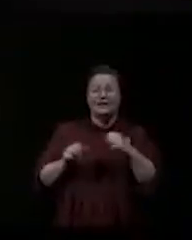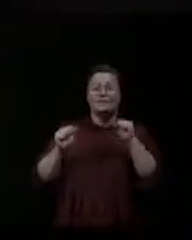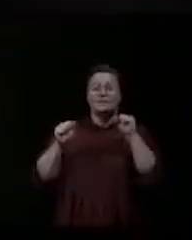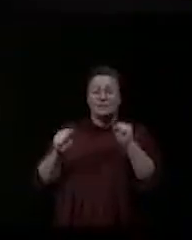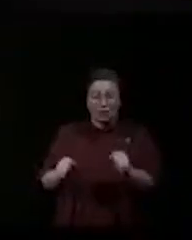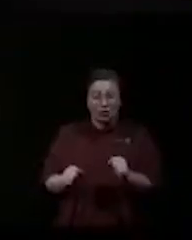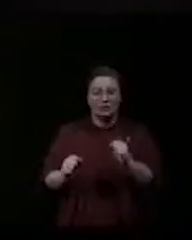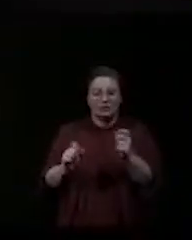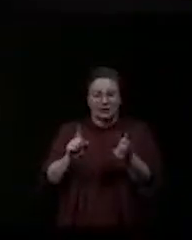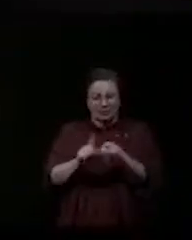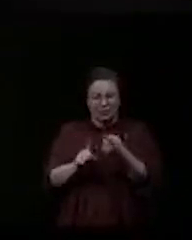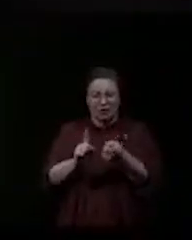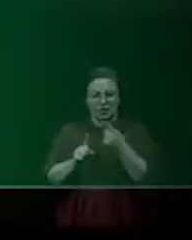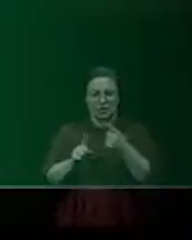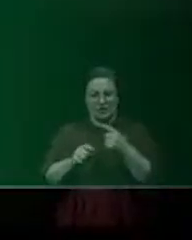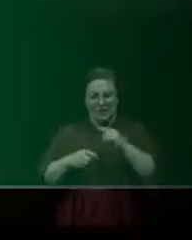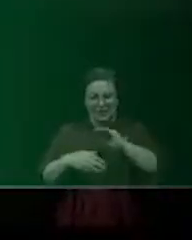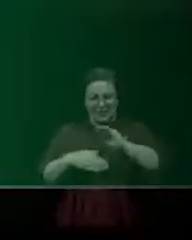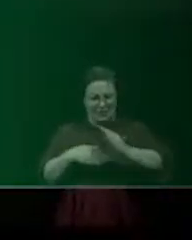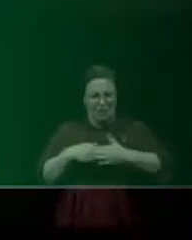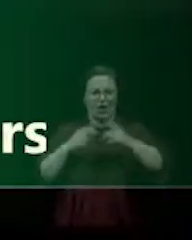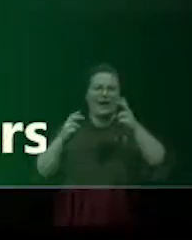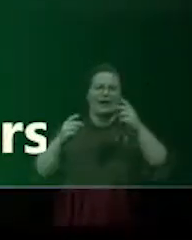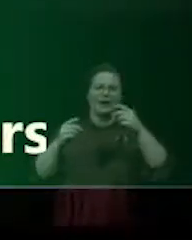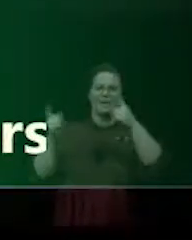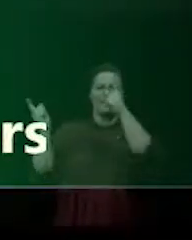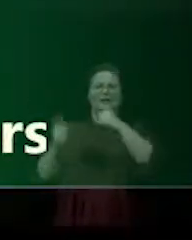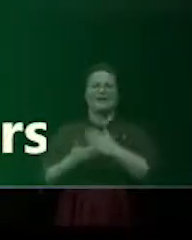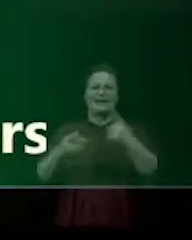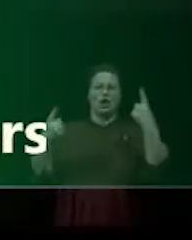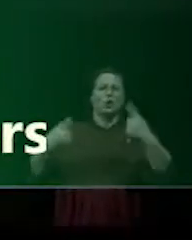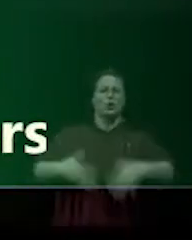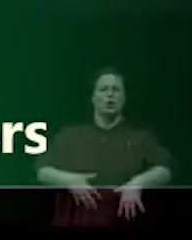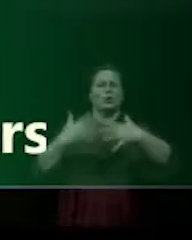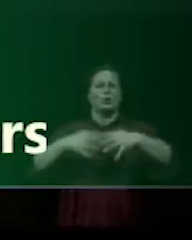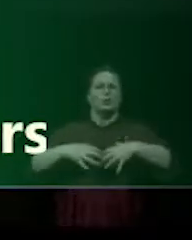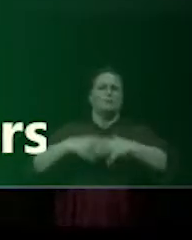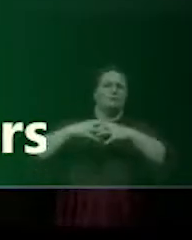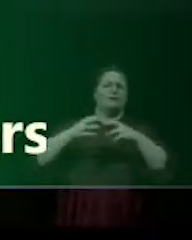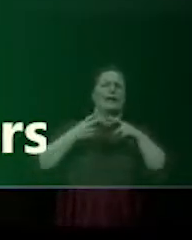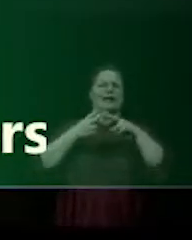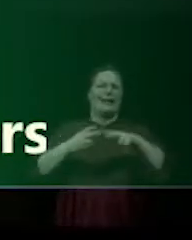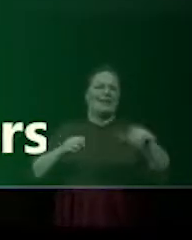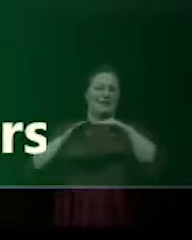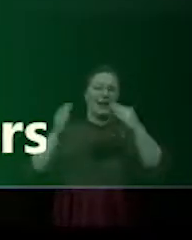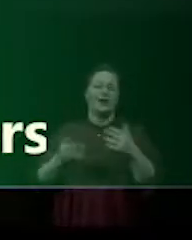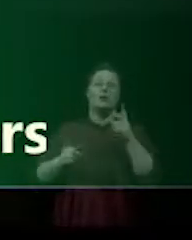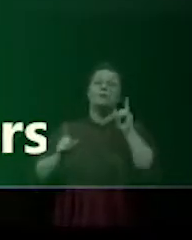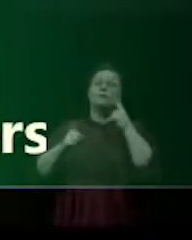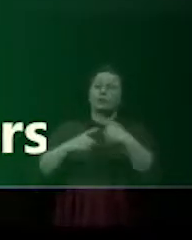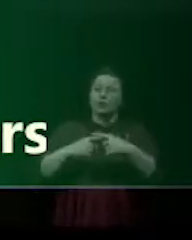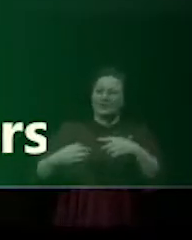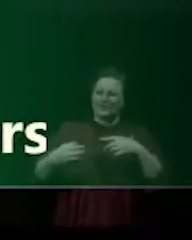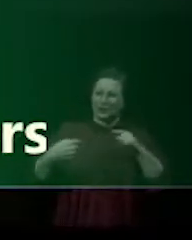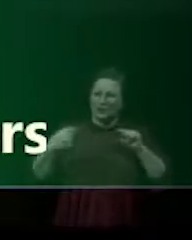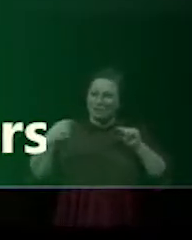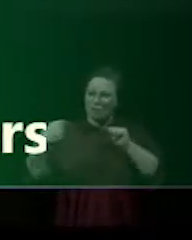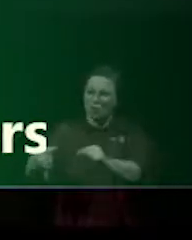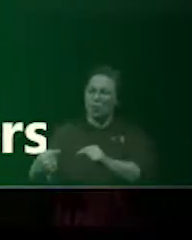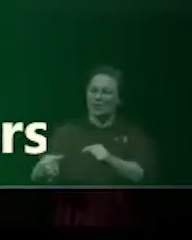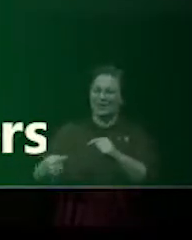a culture of human rights again, I think, in the world, and also to try and combat